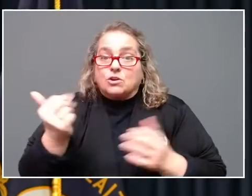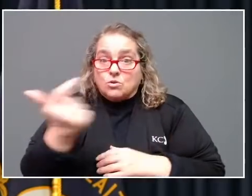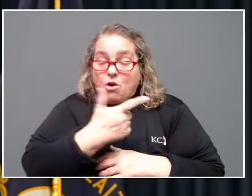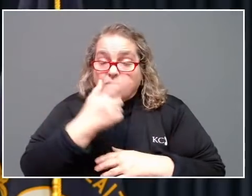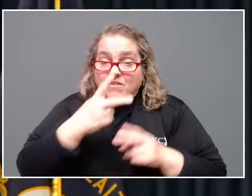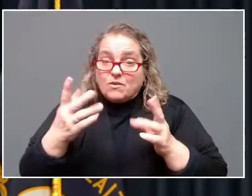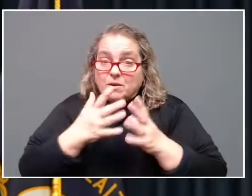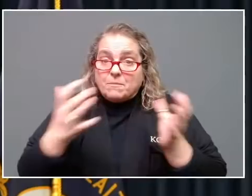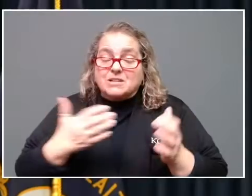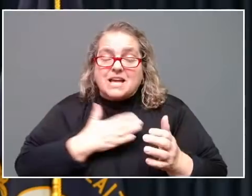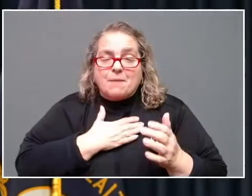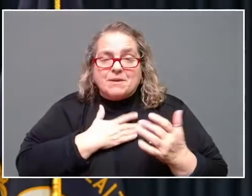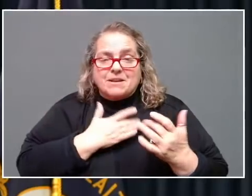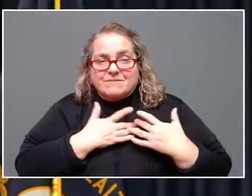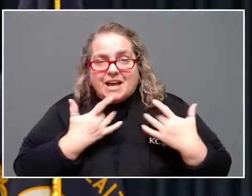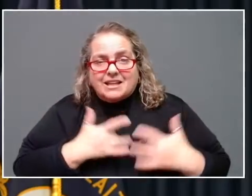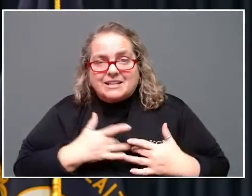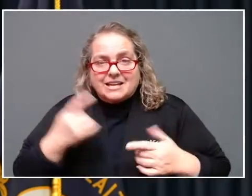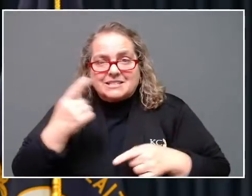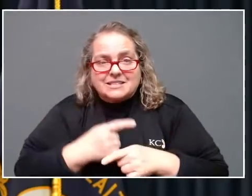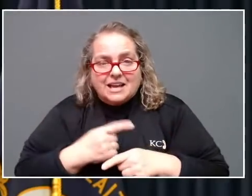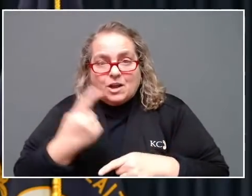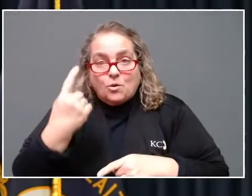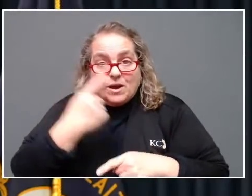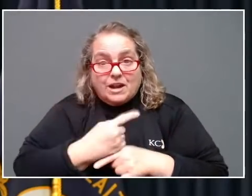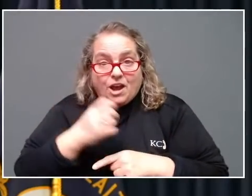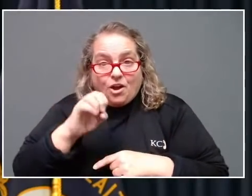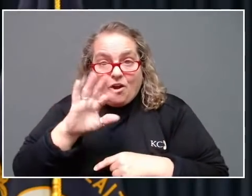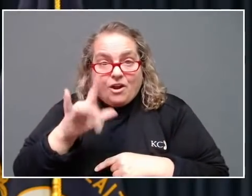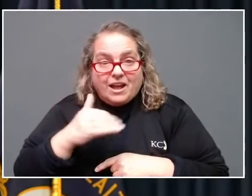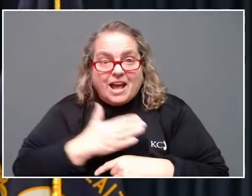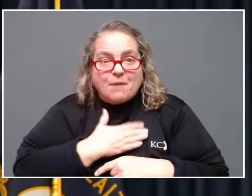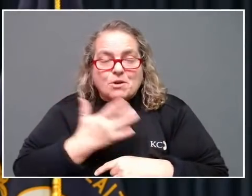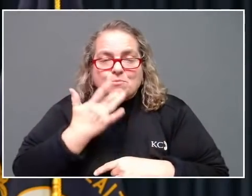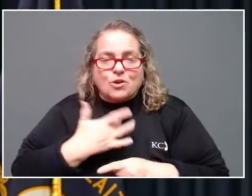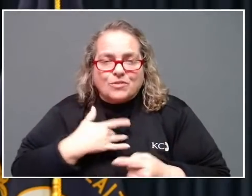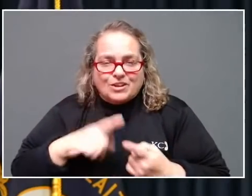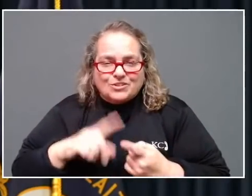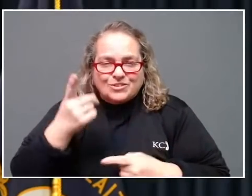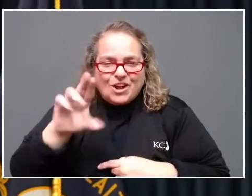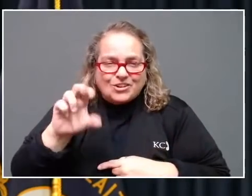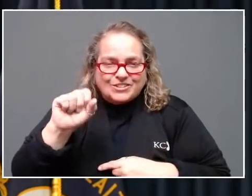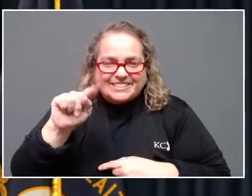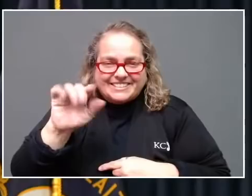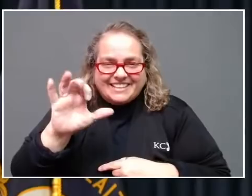Happy Valentine's Day, and one day early, happy birthday to Dr. Stack. Thanks.